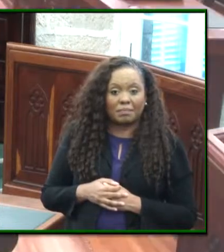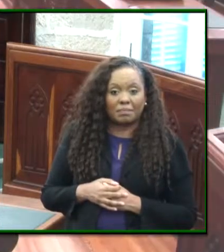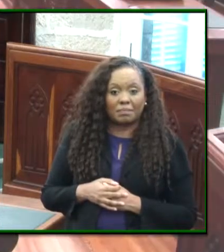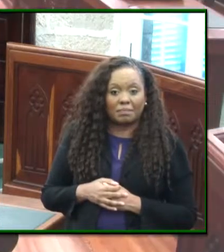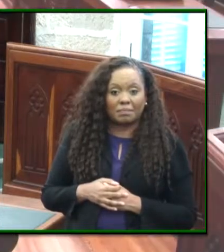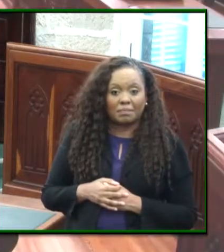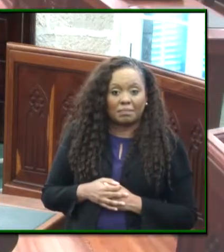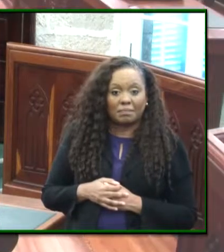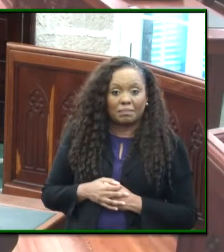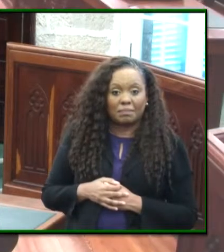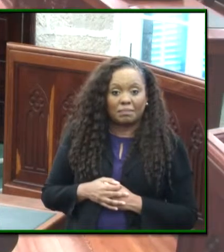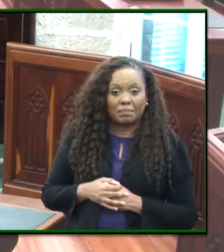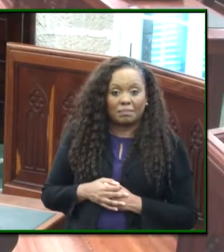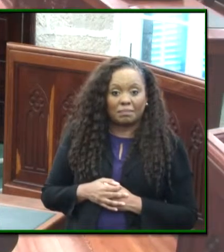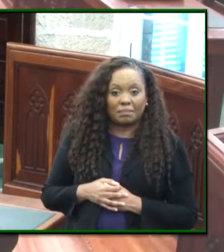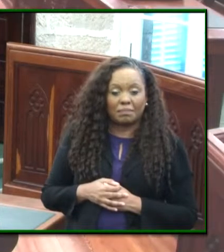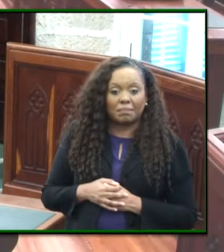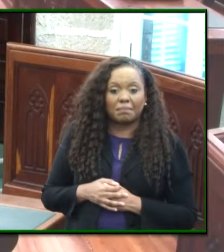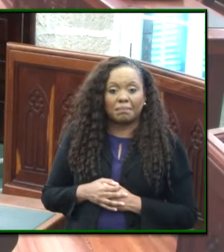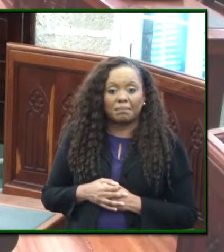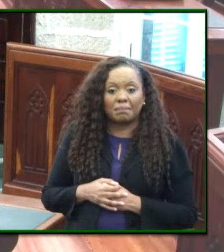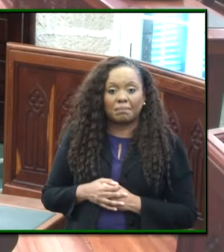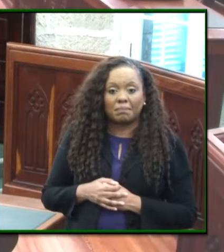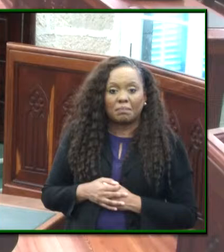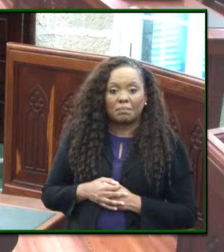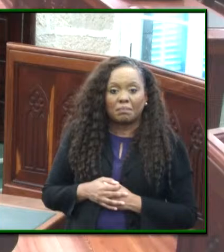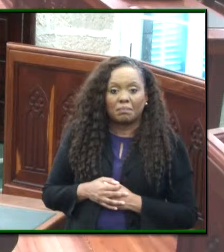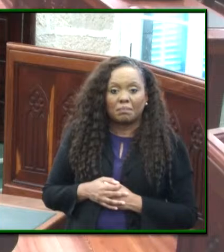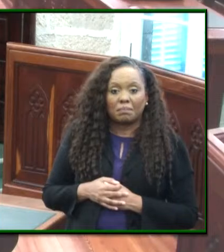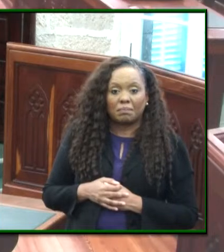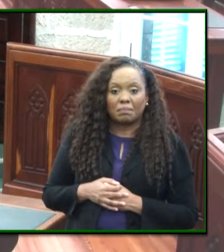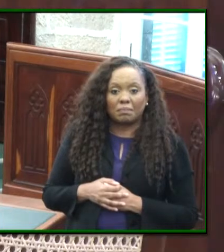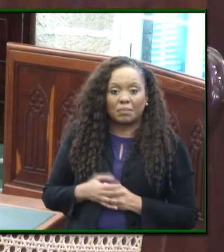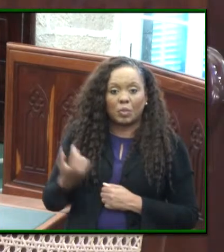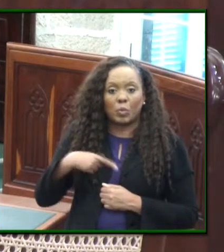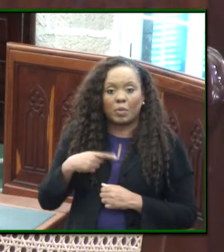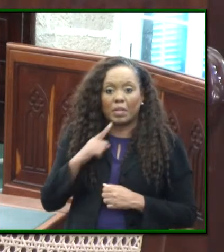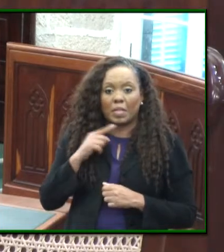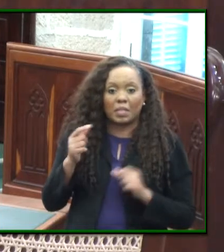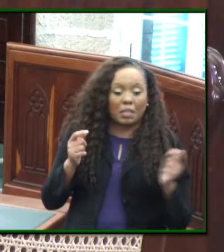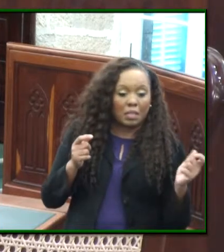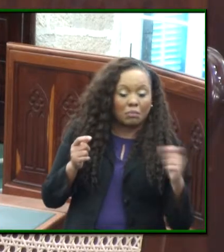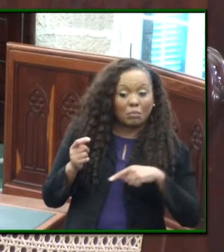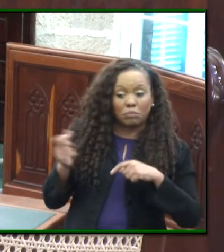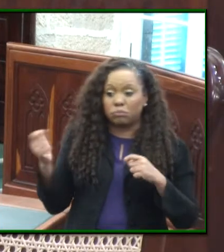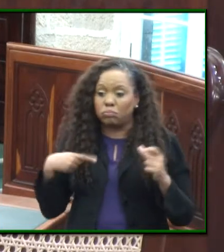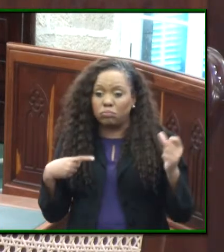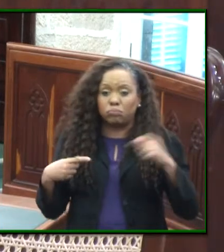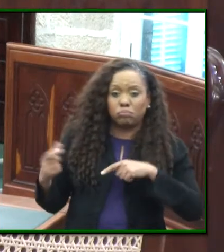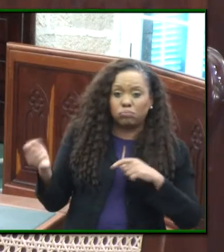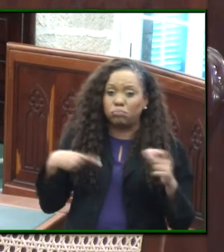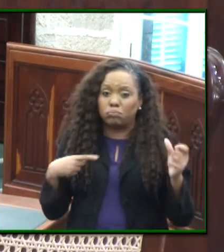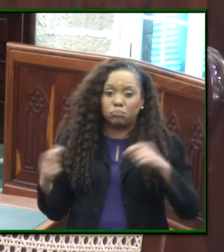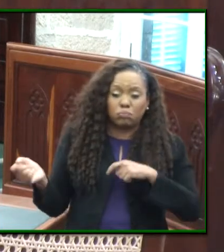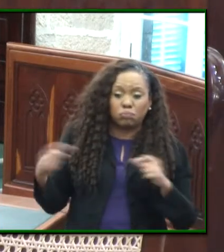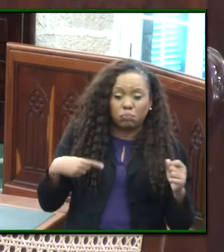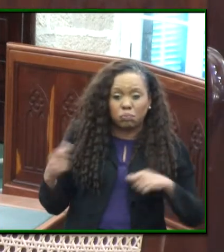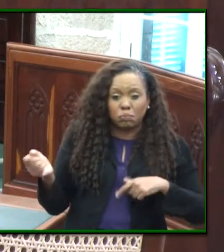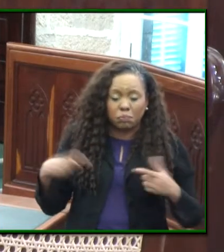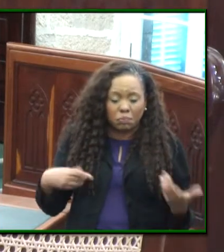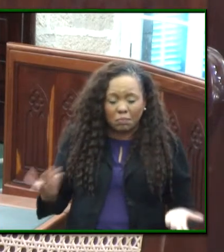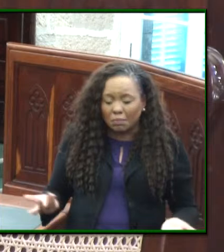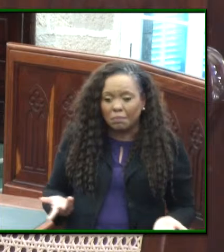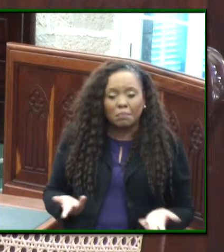No, Your Honor, we've had a back and forth. So let us. We've had questions and we've had answers, but you go